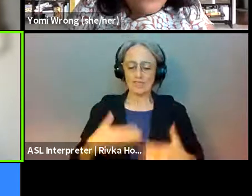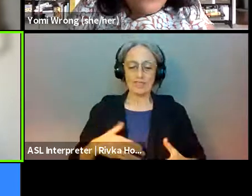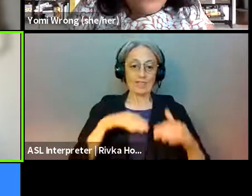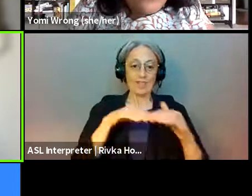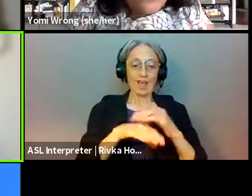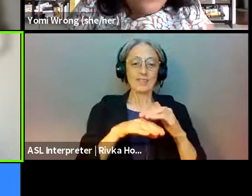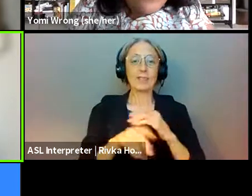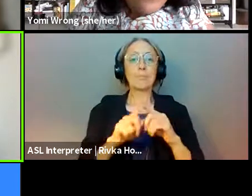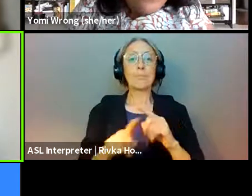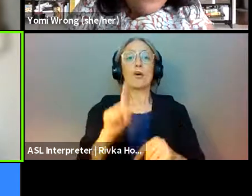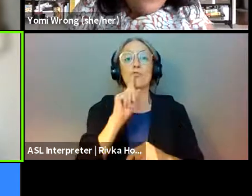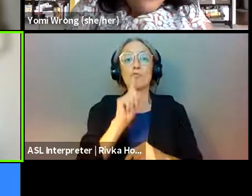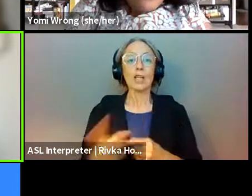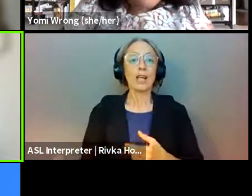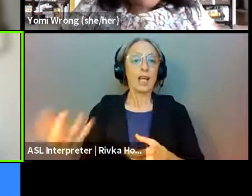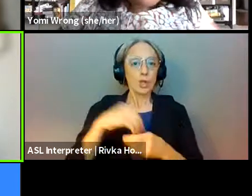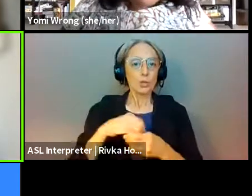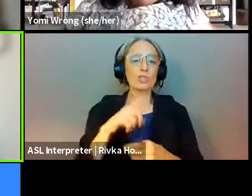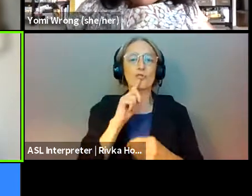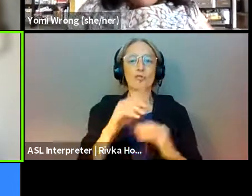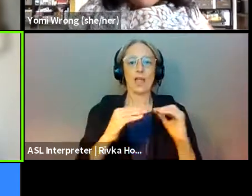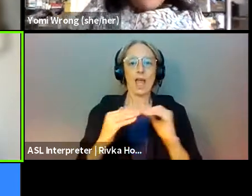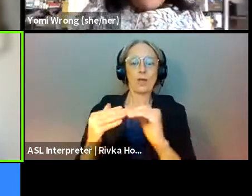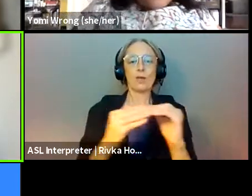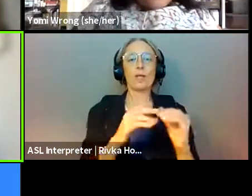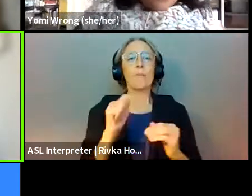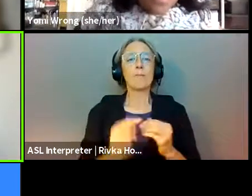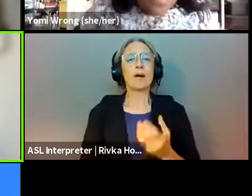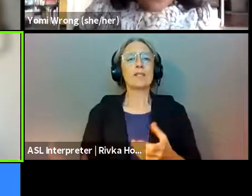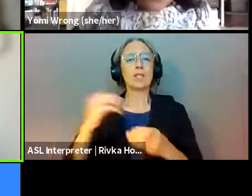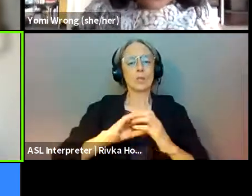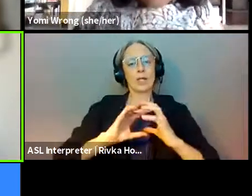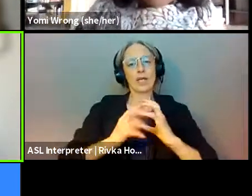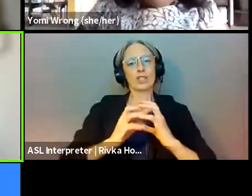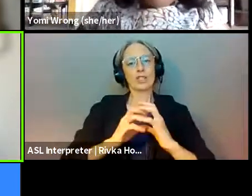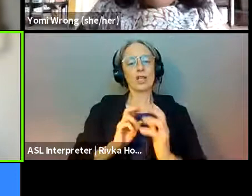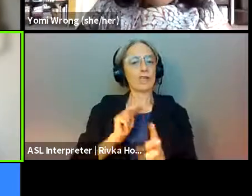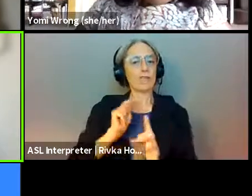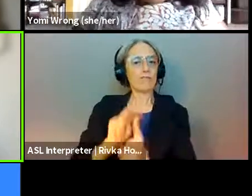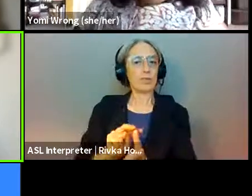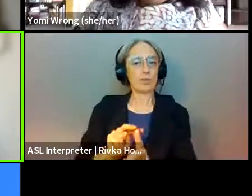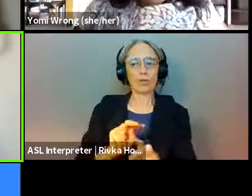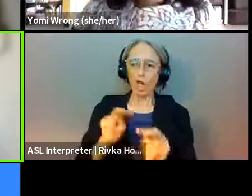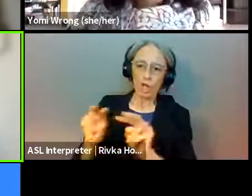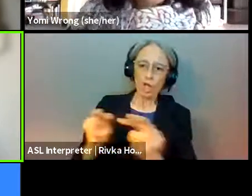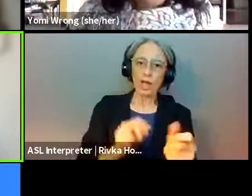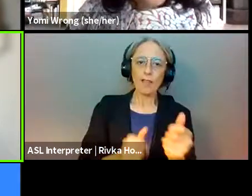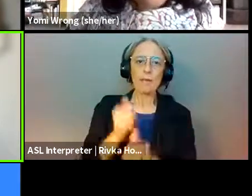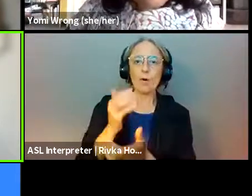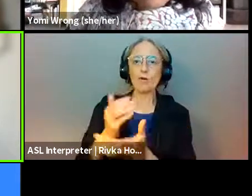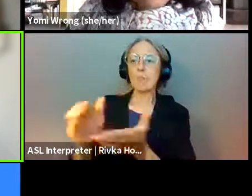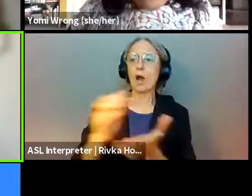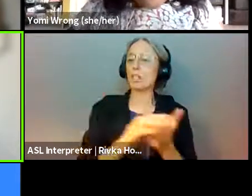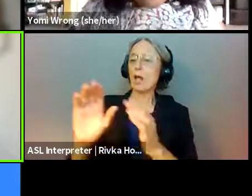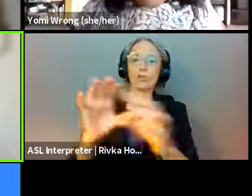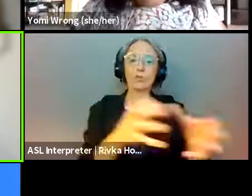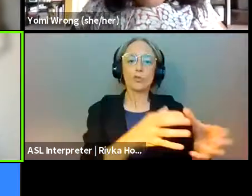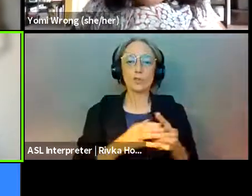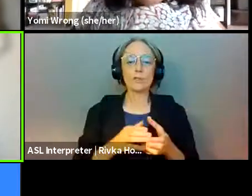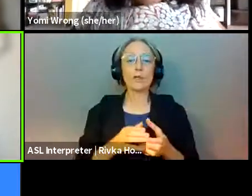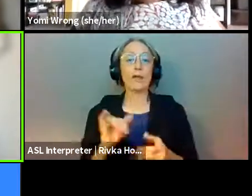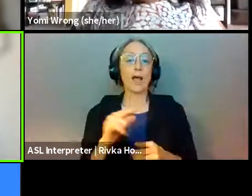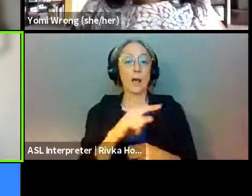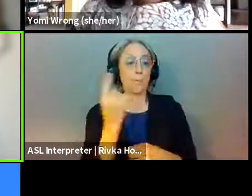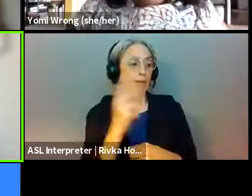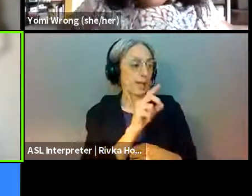And that must include that intersectional lens of the most marginalized folks, like Black disabled individuals,